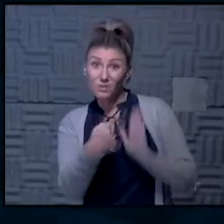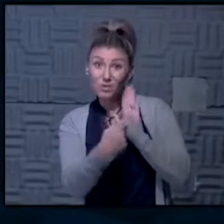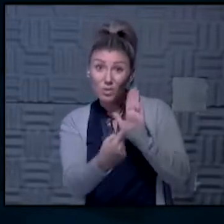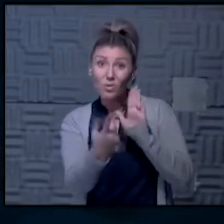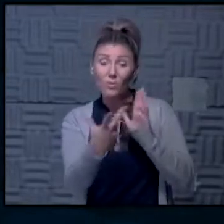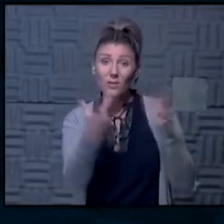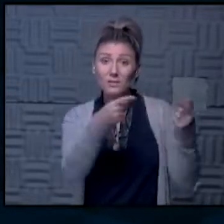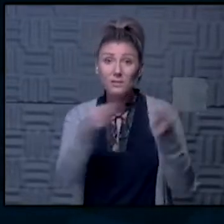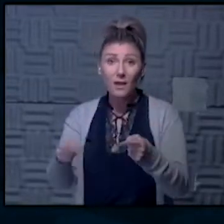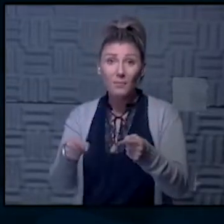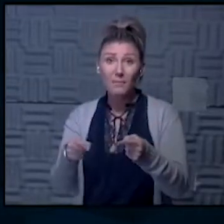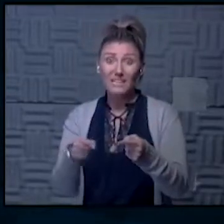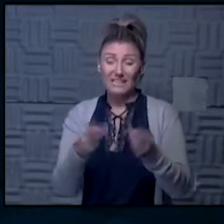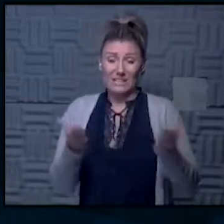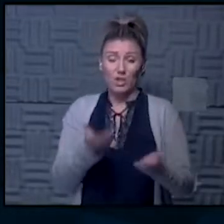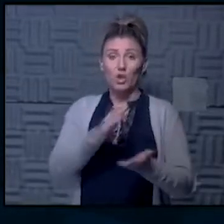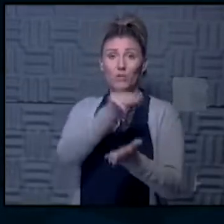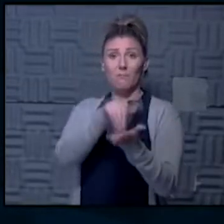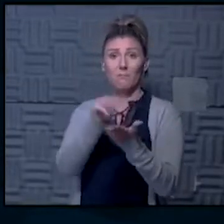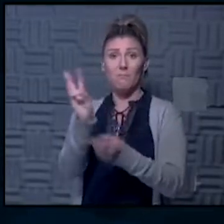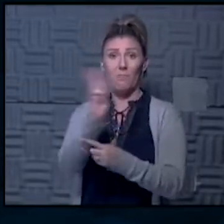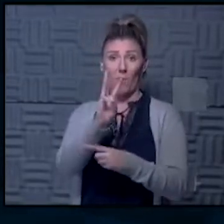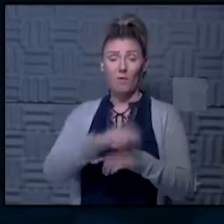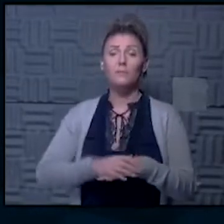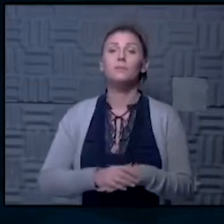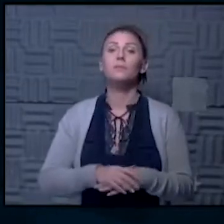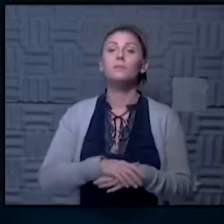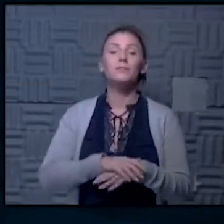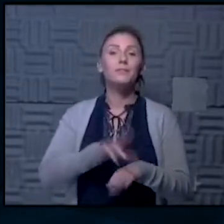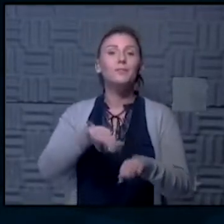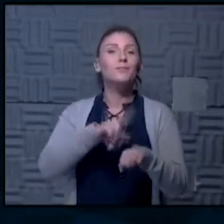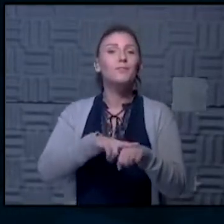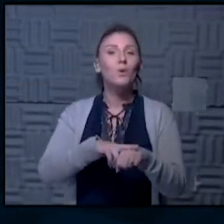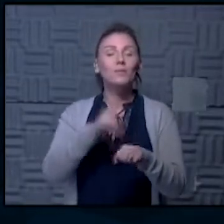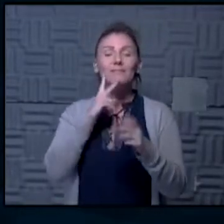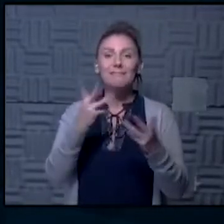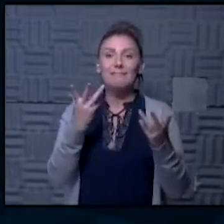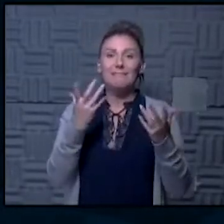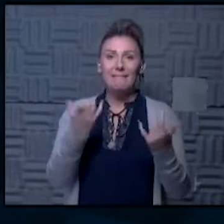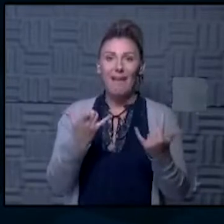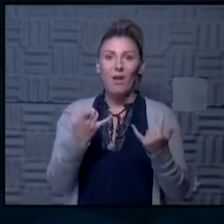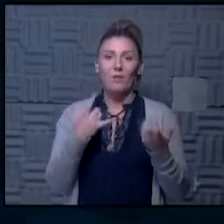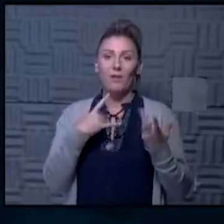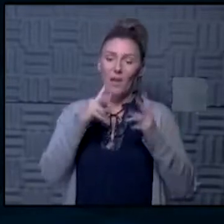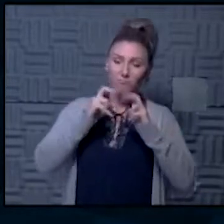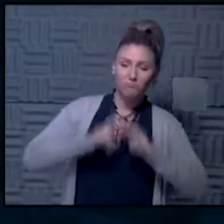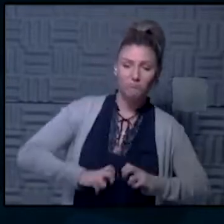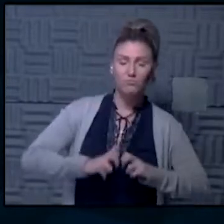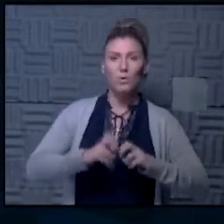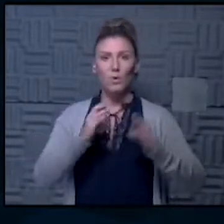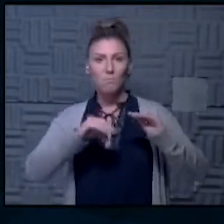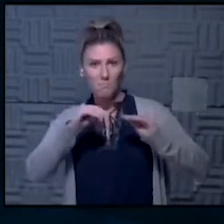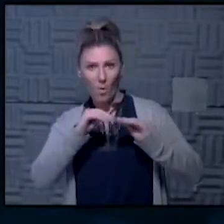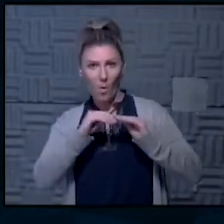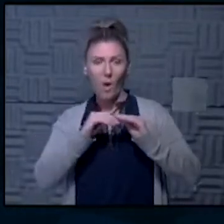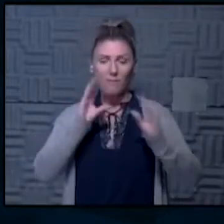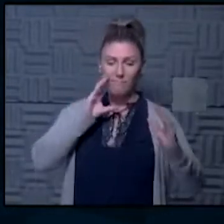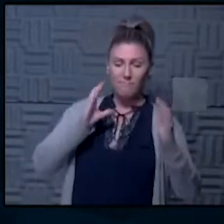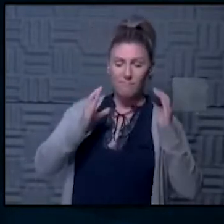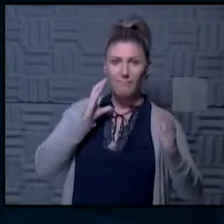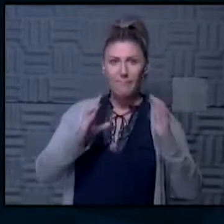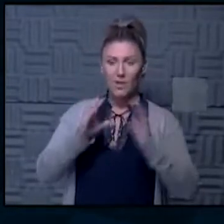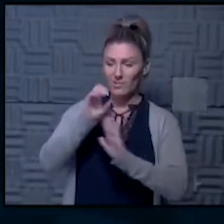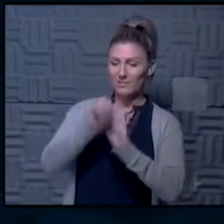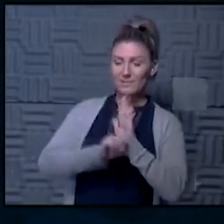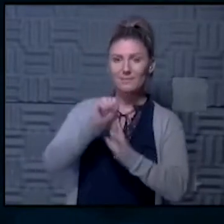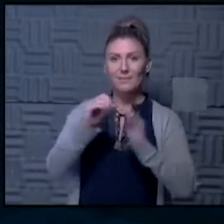what's happening across the Midwest. And of course, then we can begin to look even closer and for some comparison. So we can look at